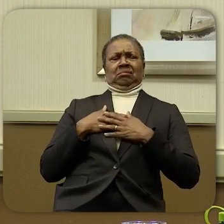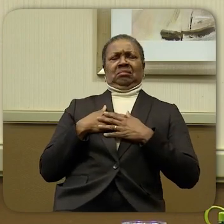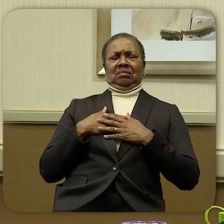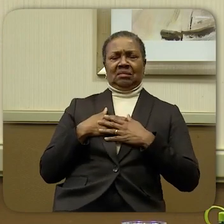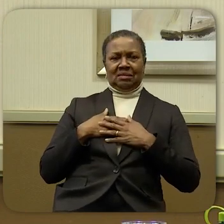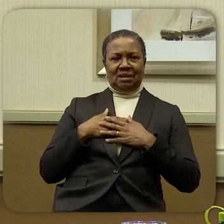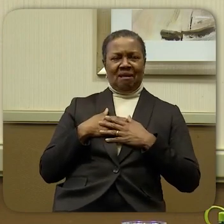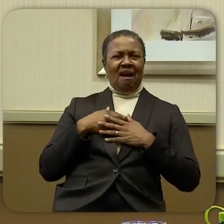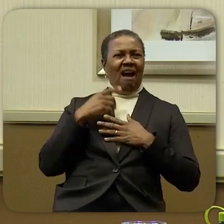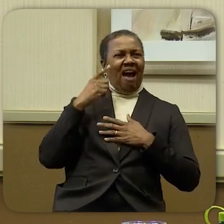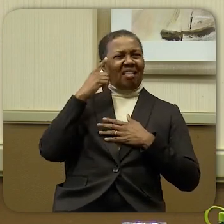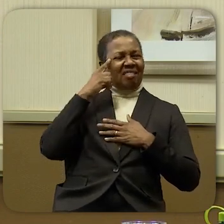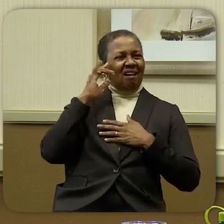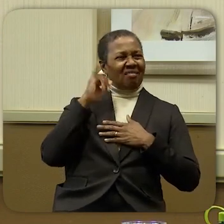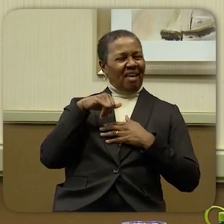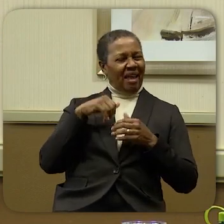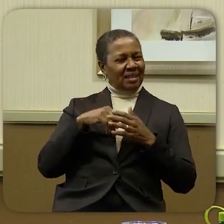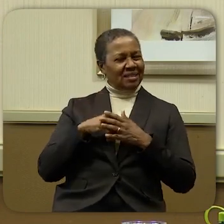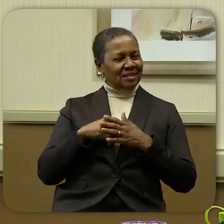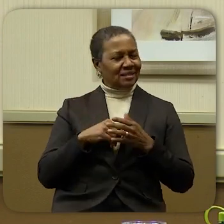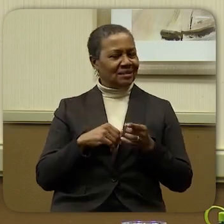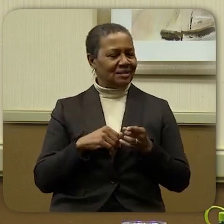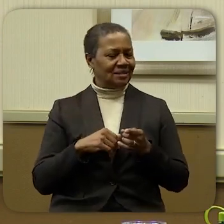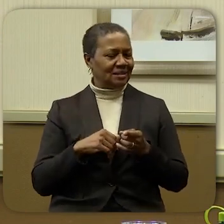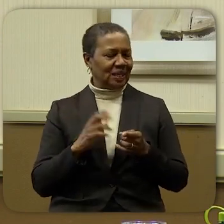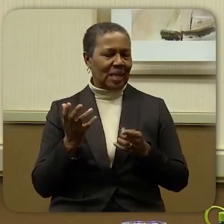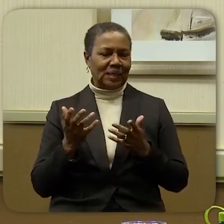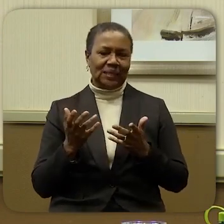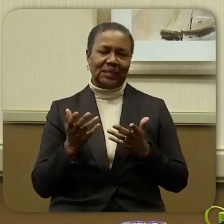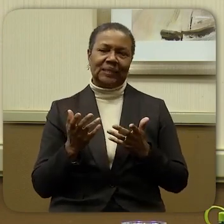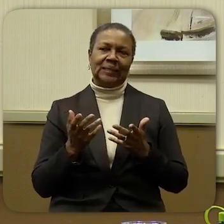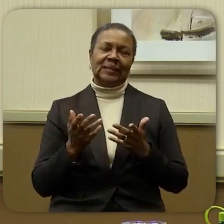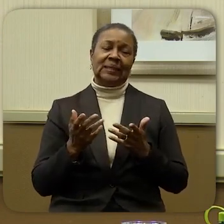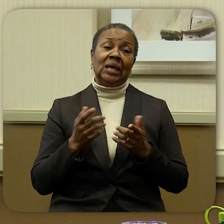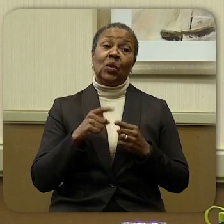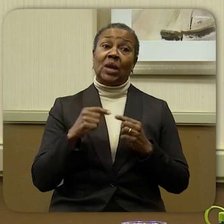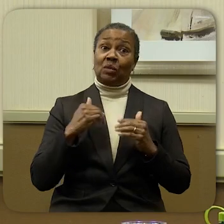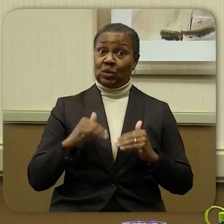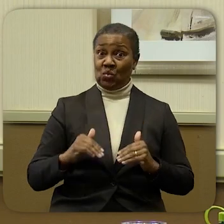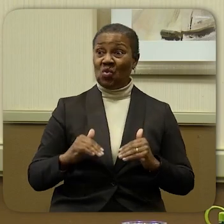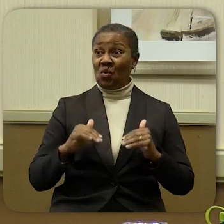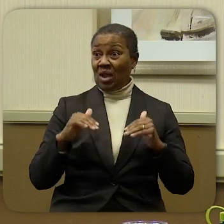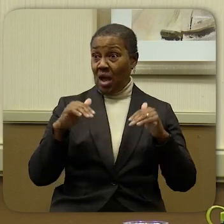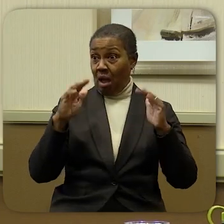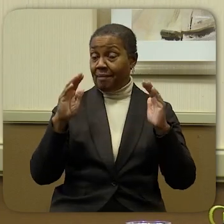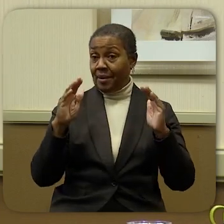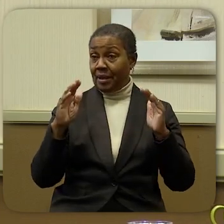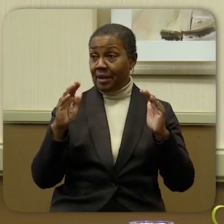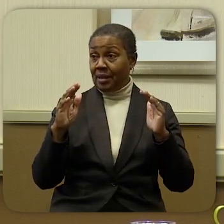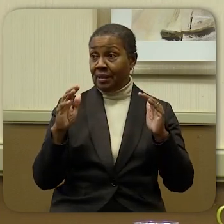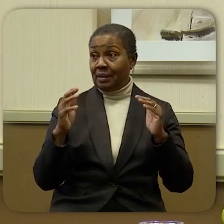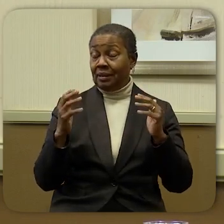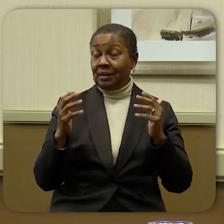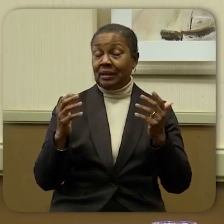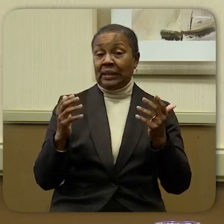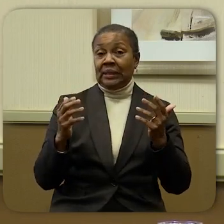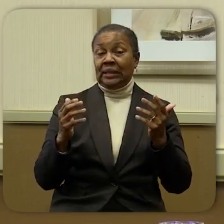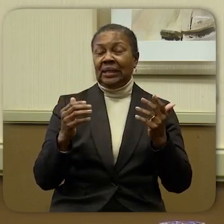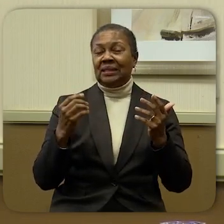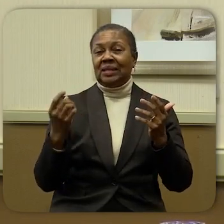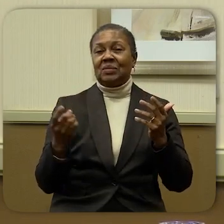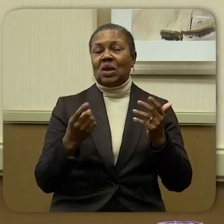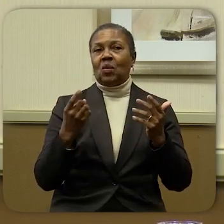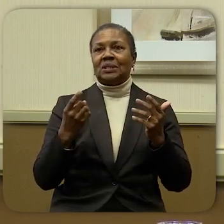just found that like as growing up, like there's always